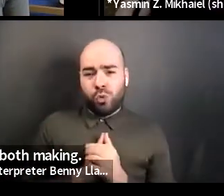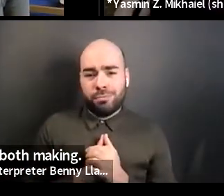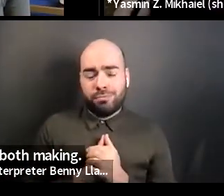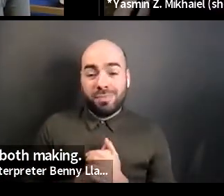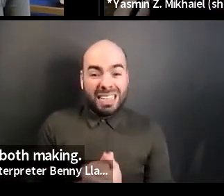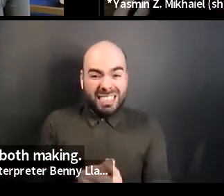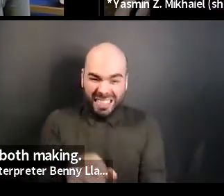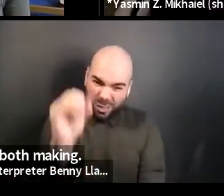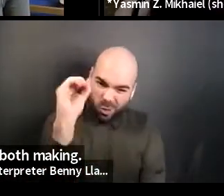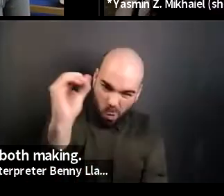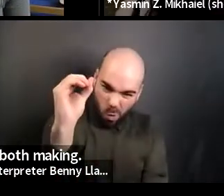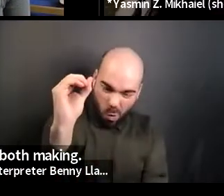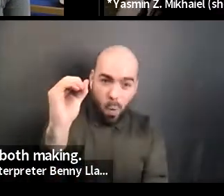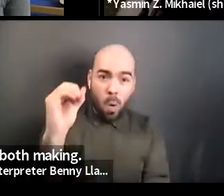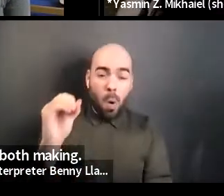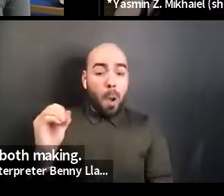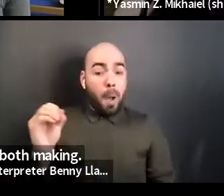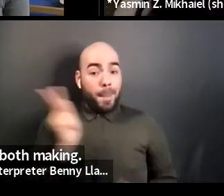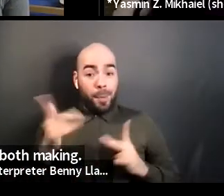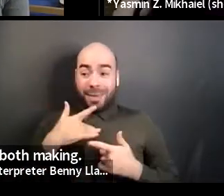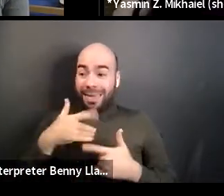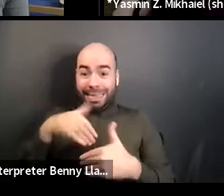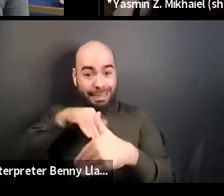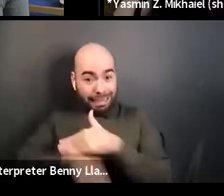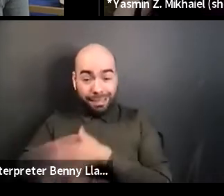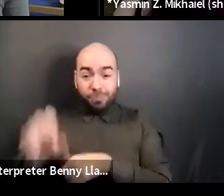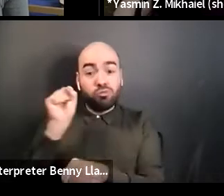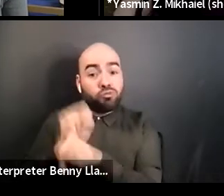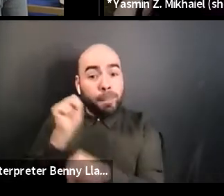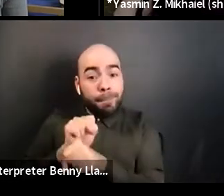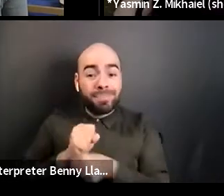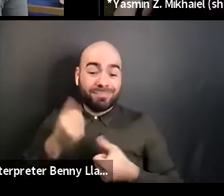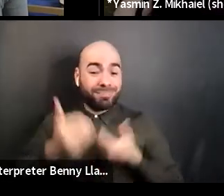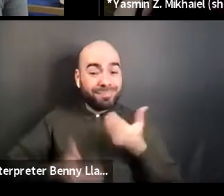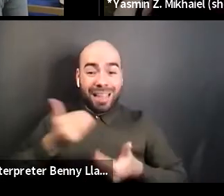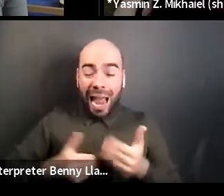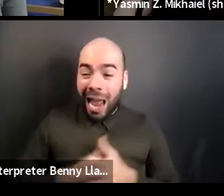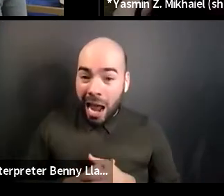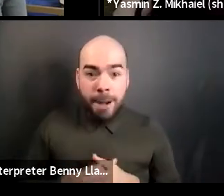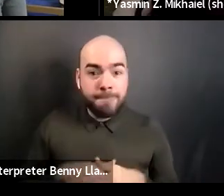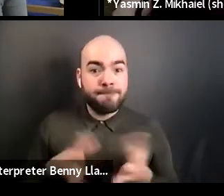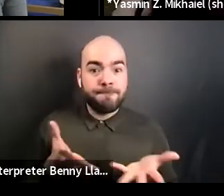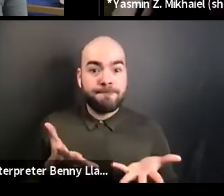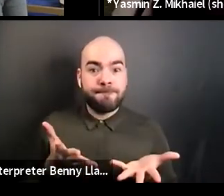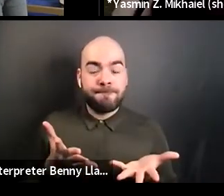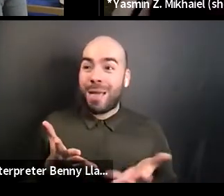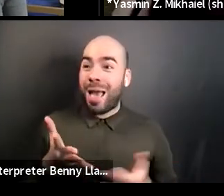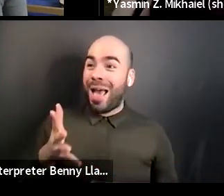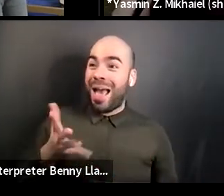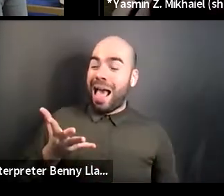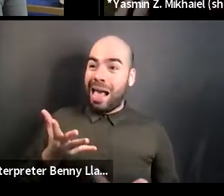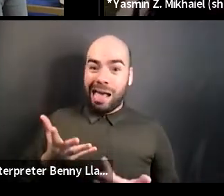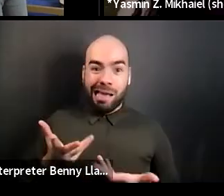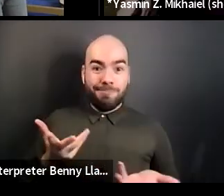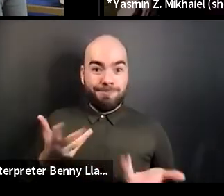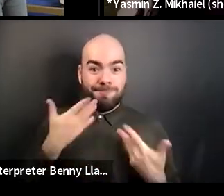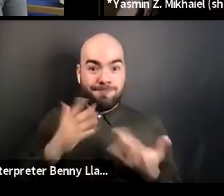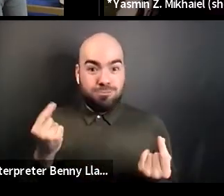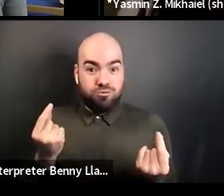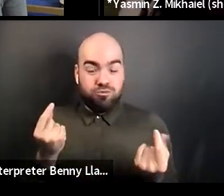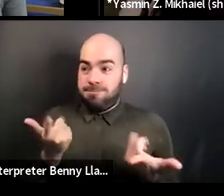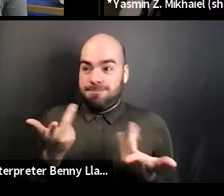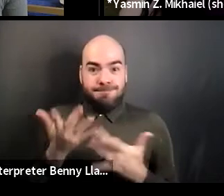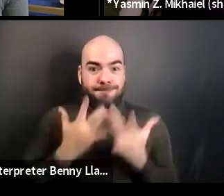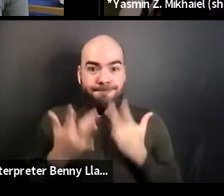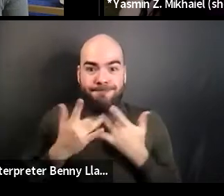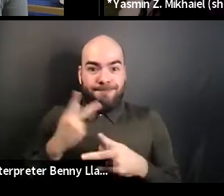know anybody who does not approach their job every single day with a high level of emergence and ability to